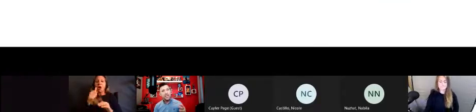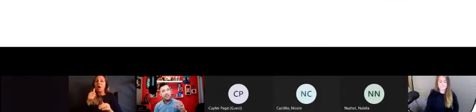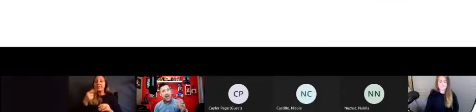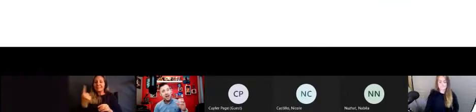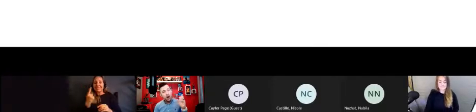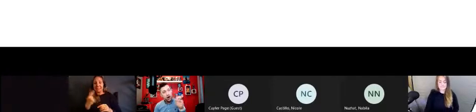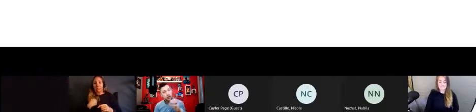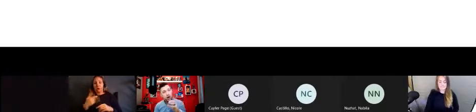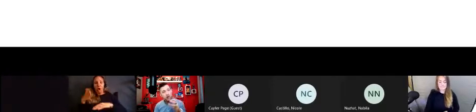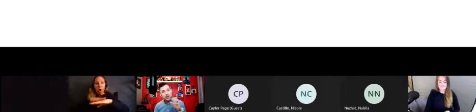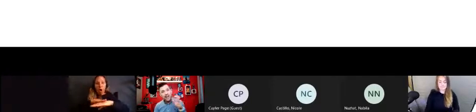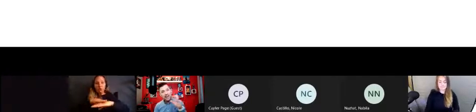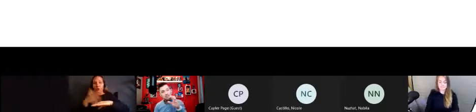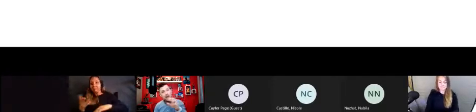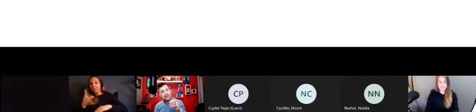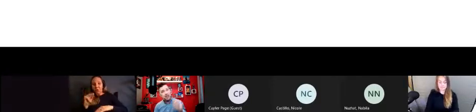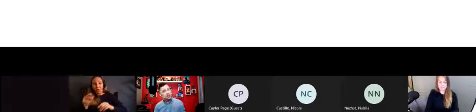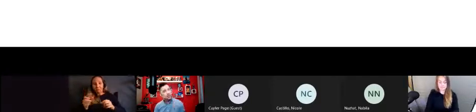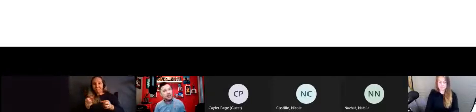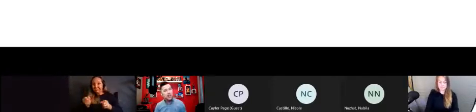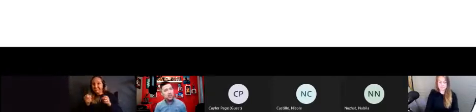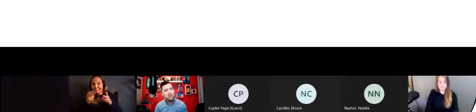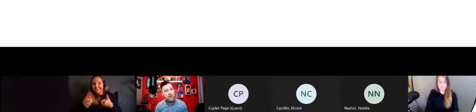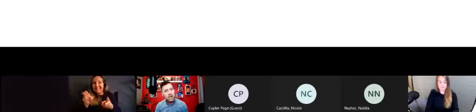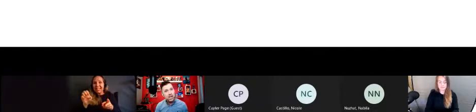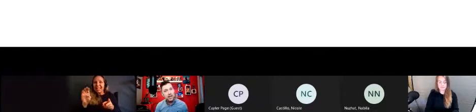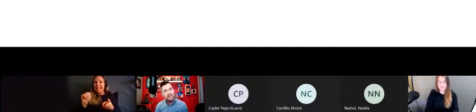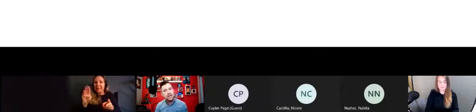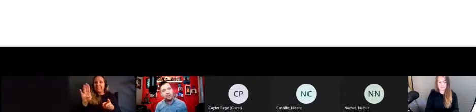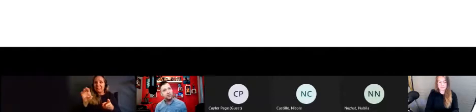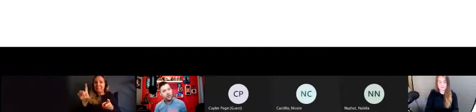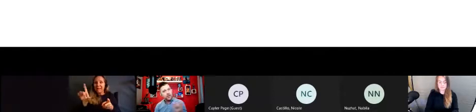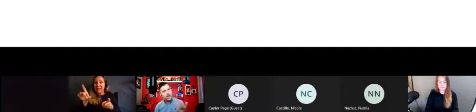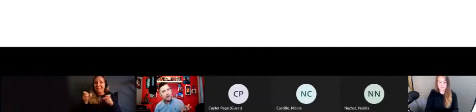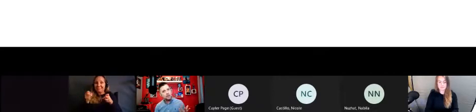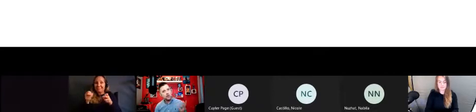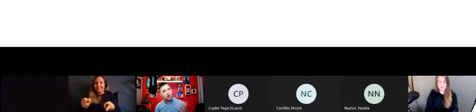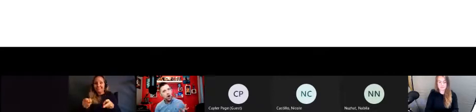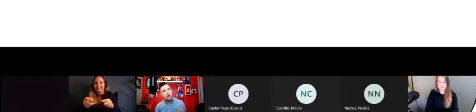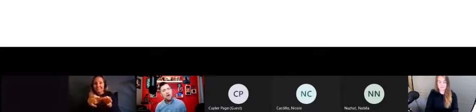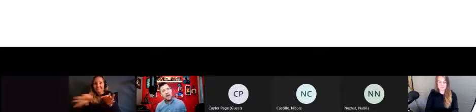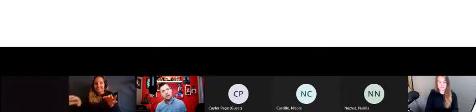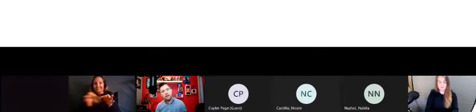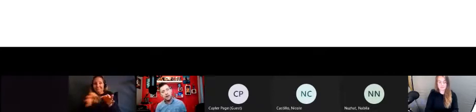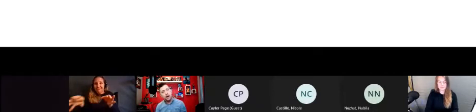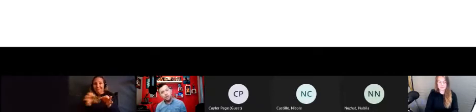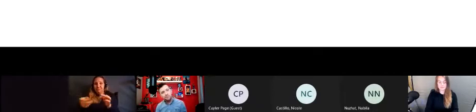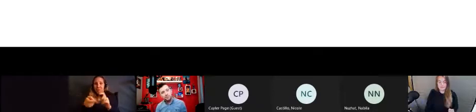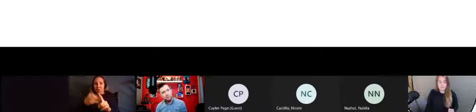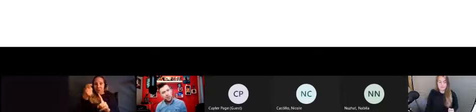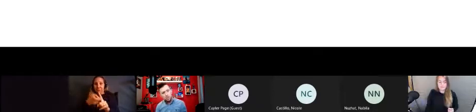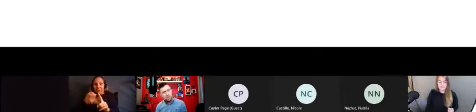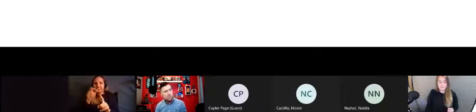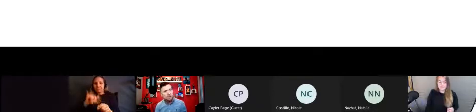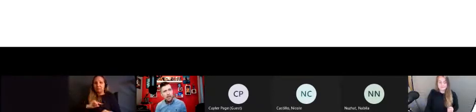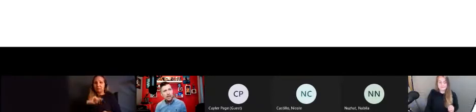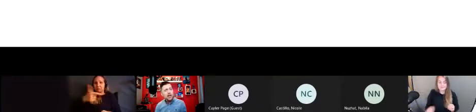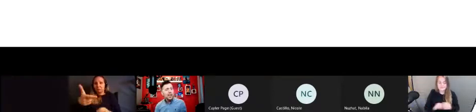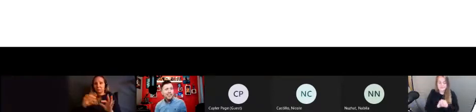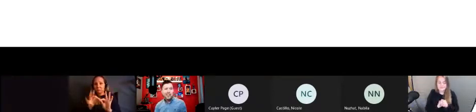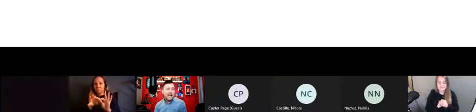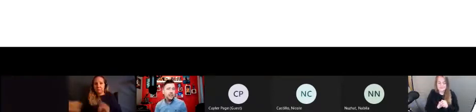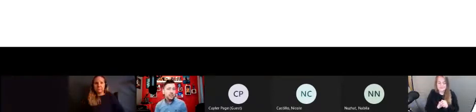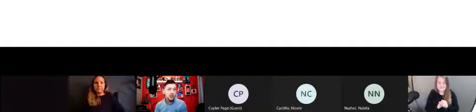that you actually have had hard-coded and embedded directly on the video itself so that the captions are automatically there. People